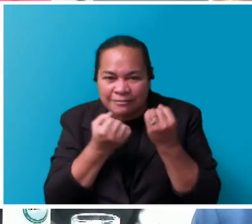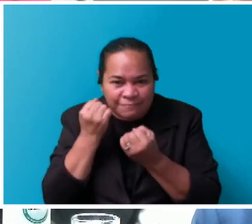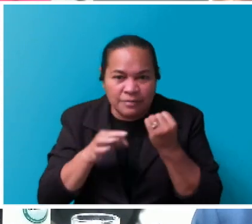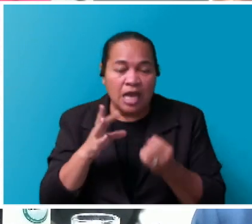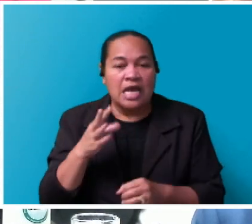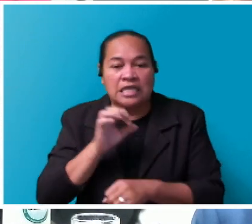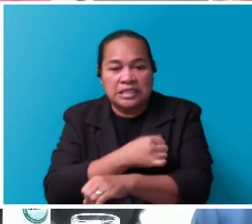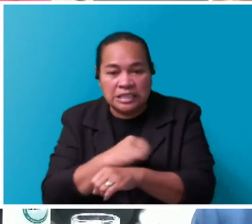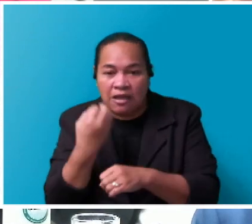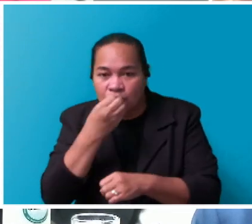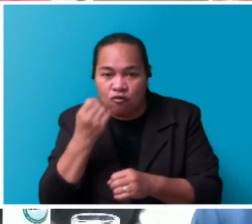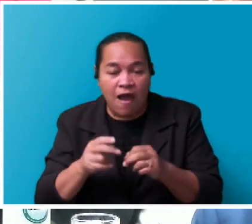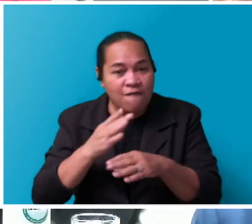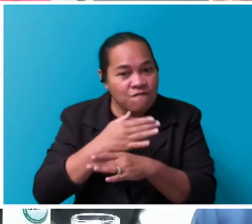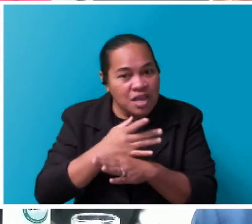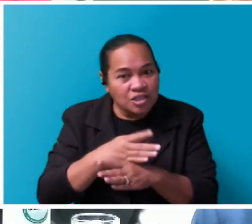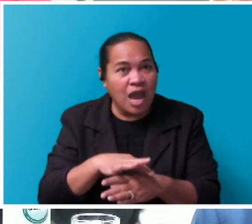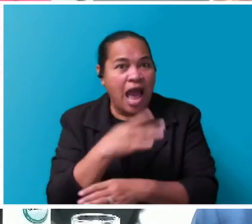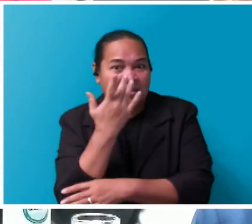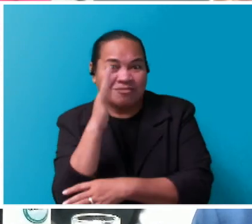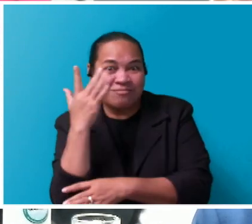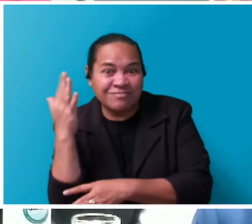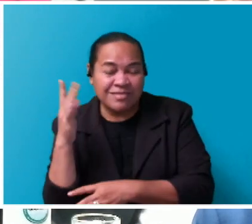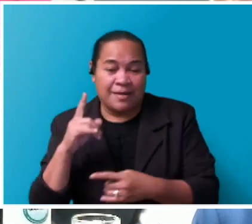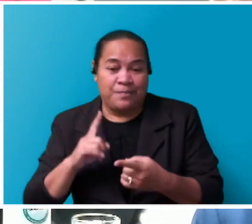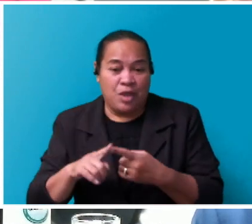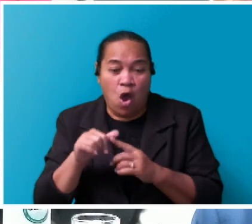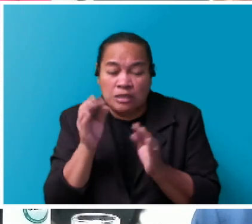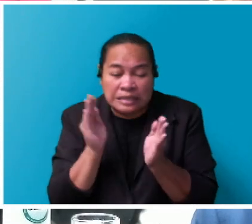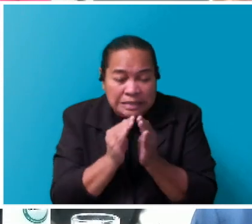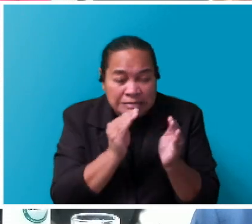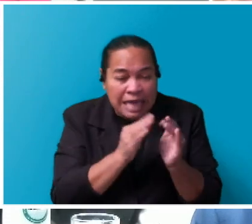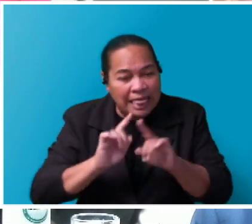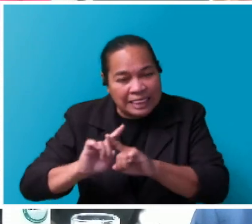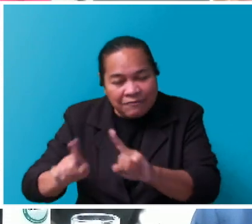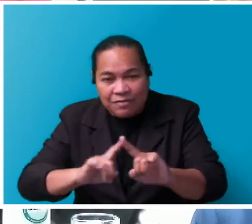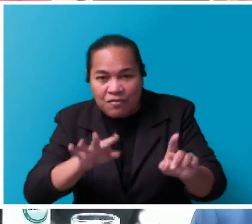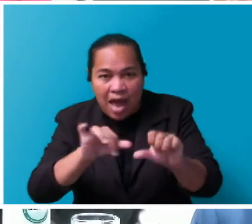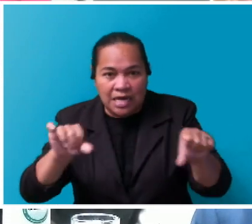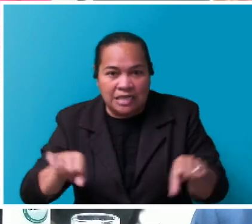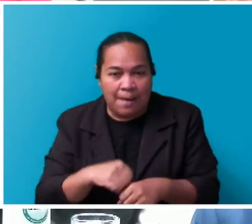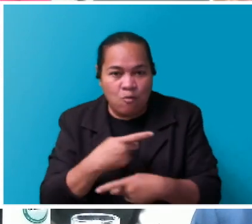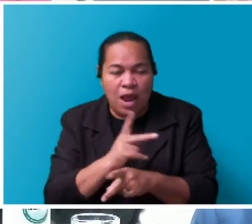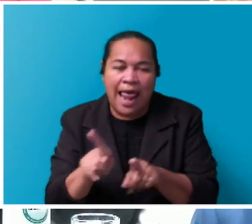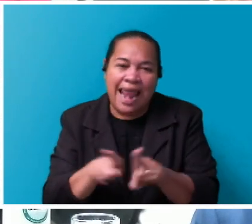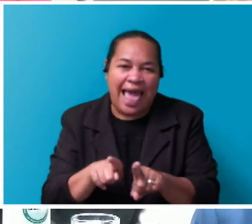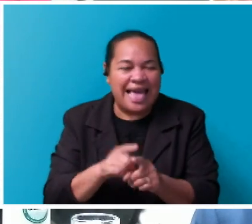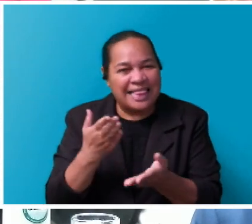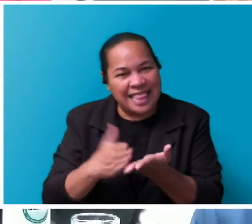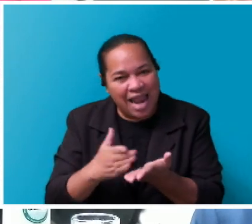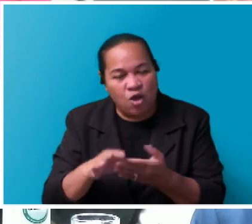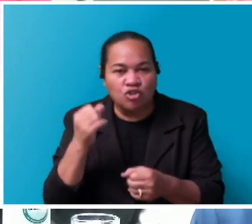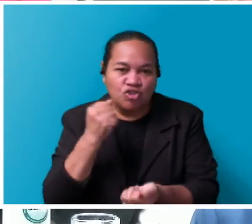seafood, fish, high-quality mahogany, and smaller quantities of various agricultural products such as taro,